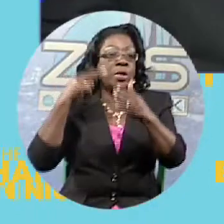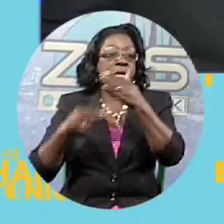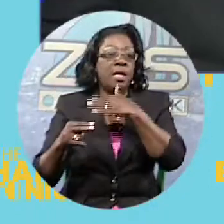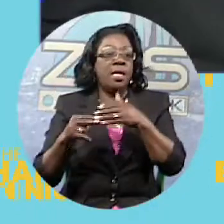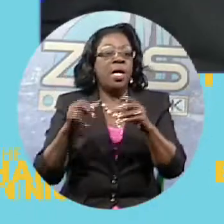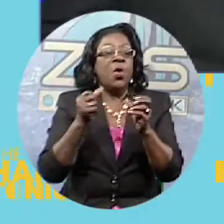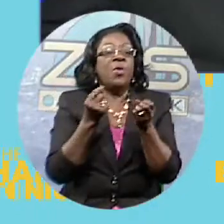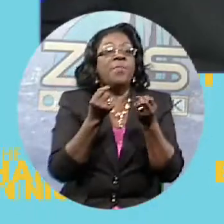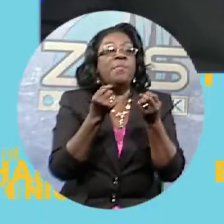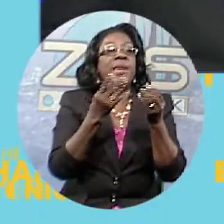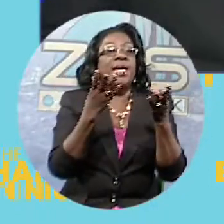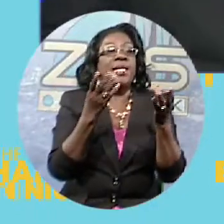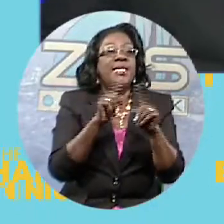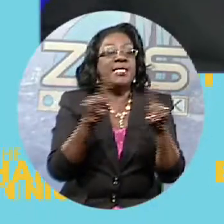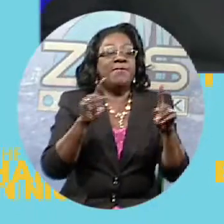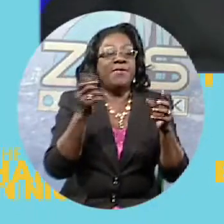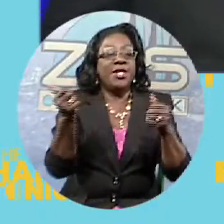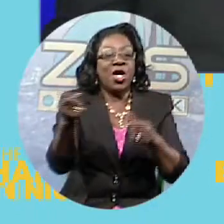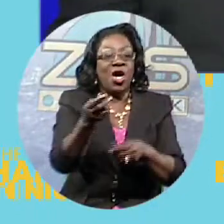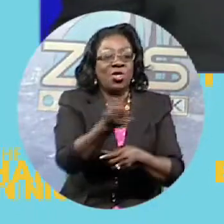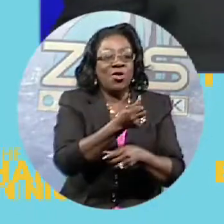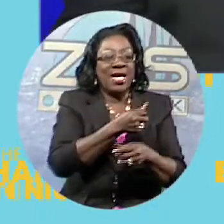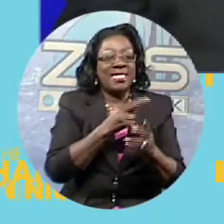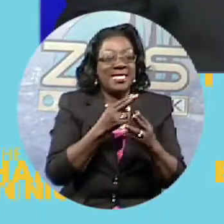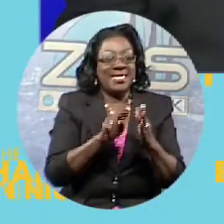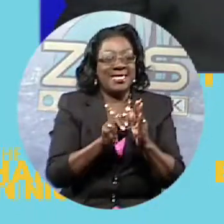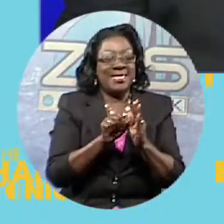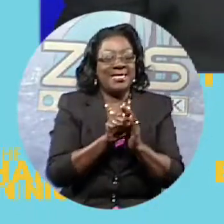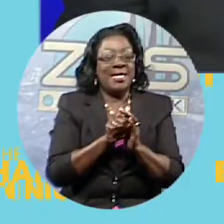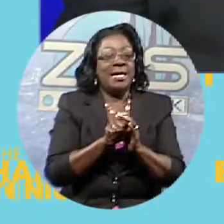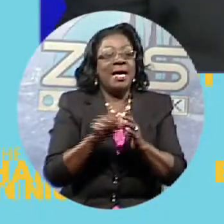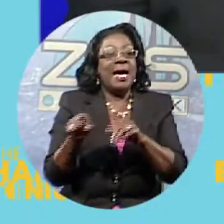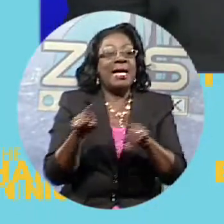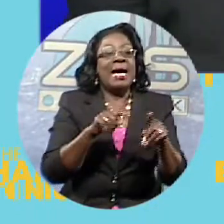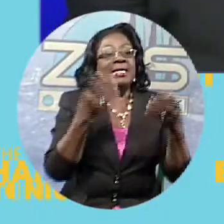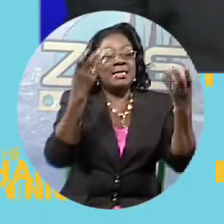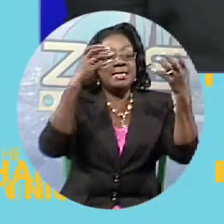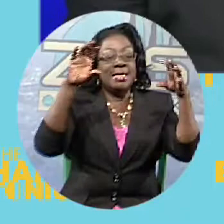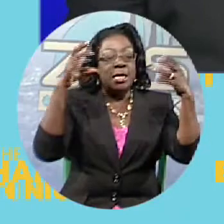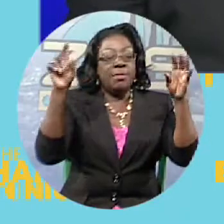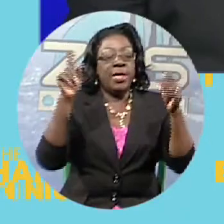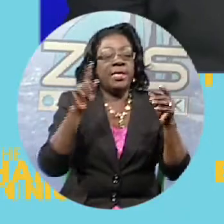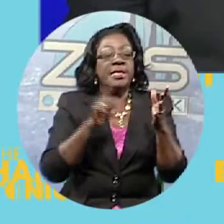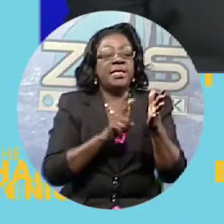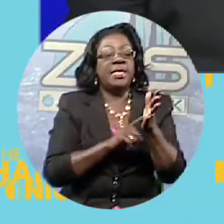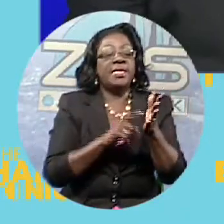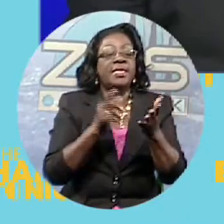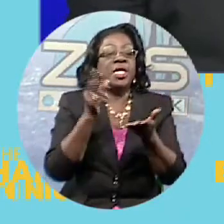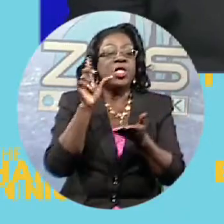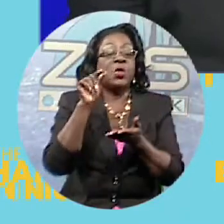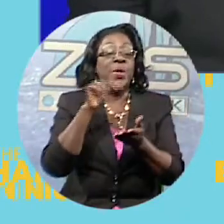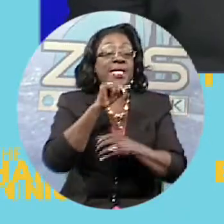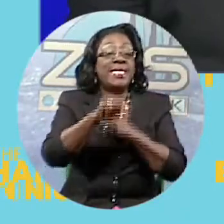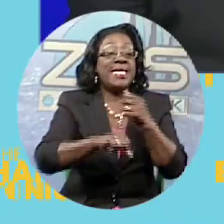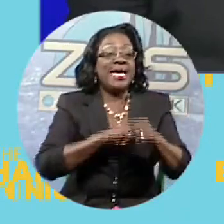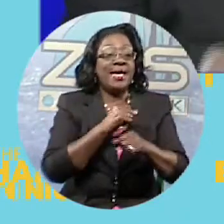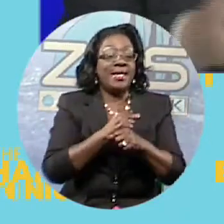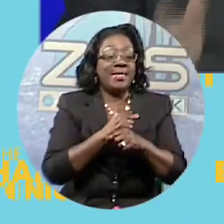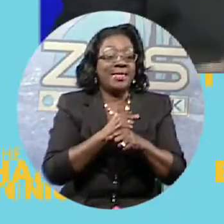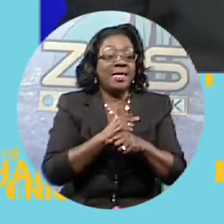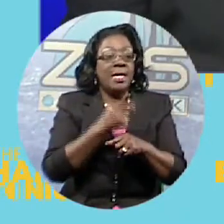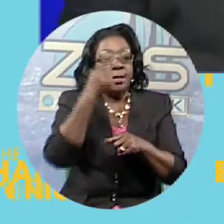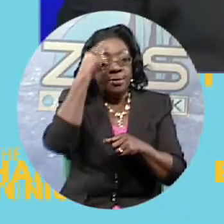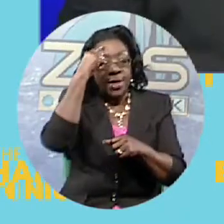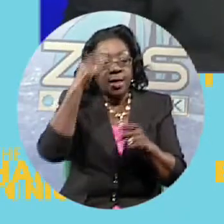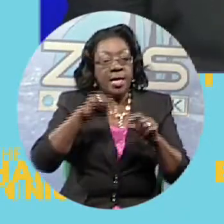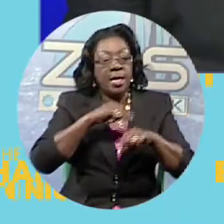our Keishla Adli is live at the Atlantis as they celebrate their accomplishments and show you why it's really the best spot for lovers this Valentine's Day. She also